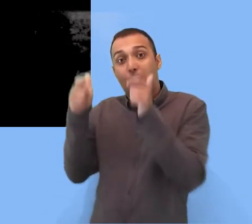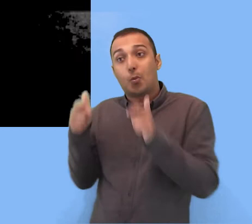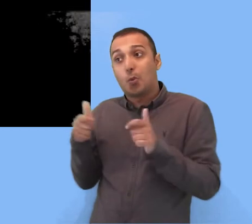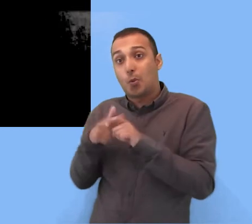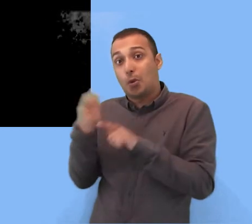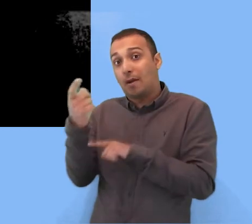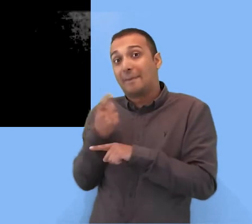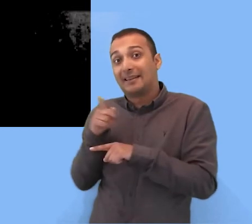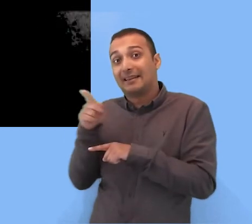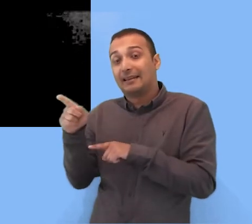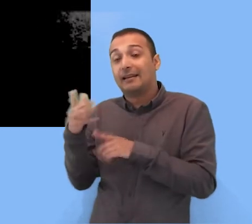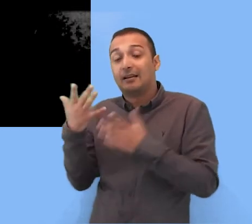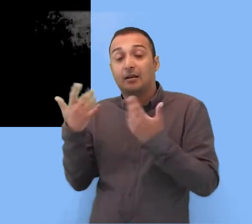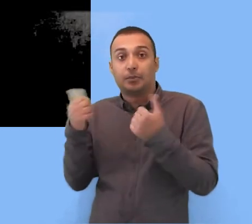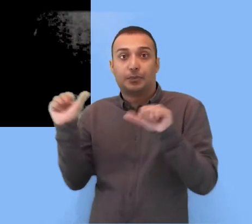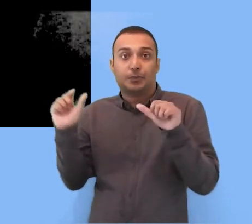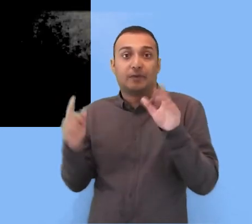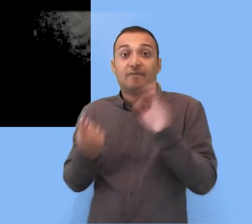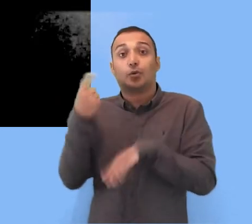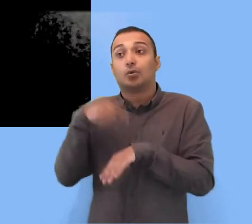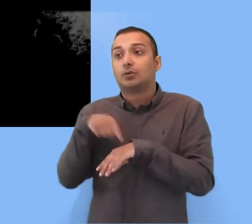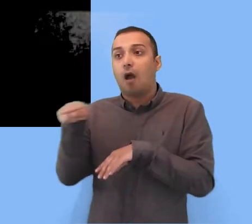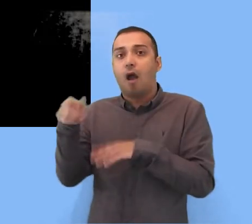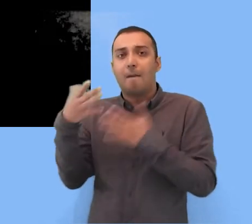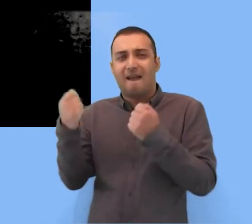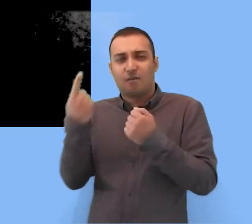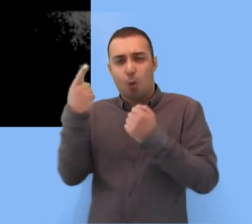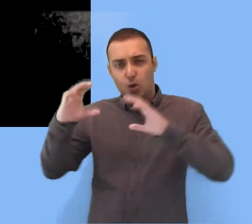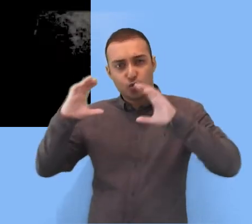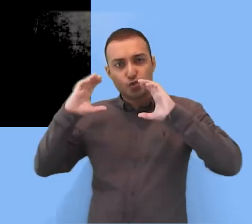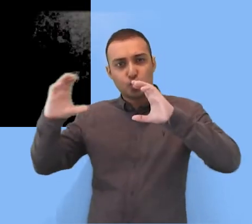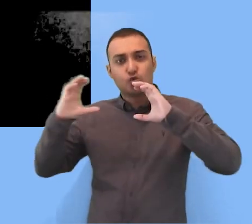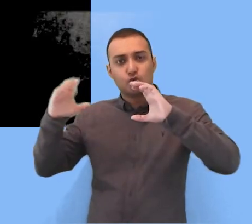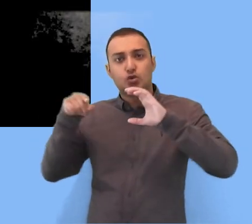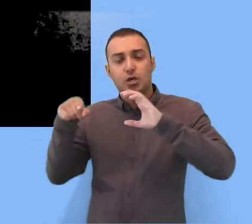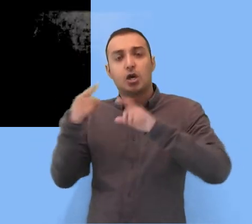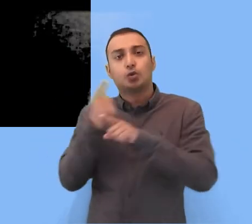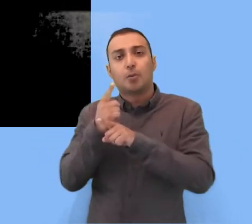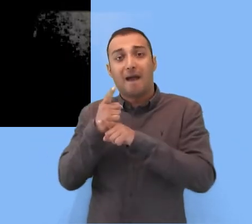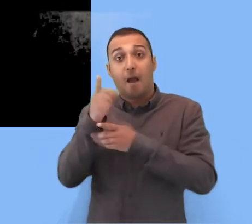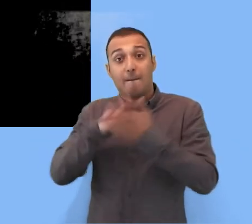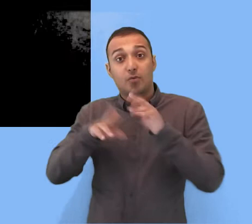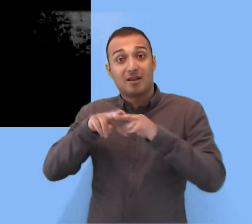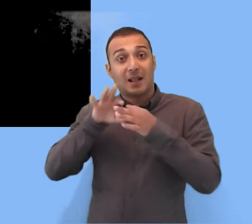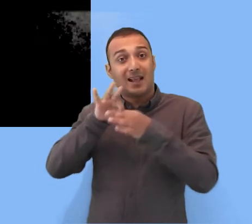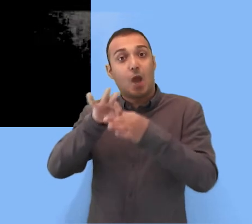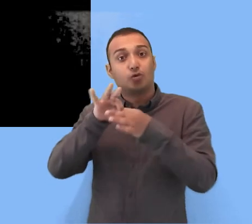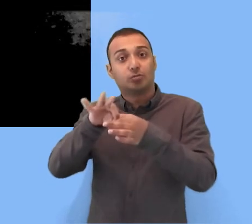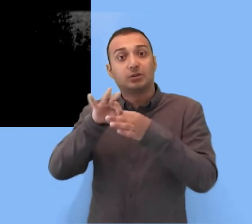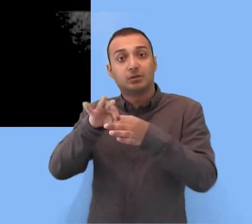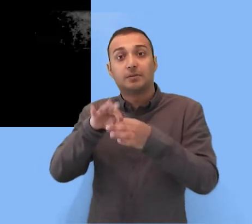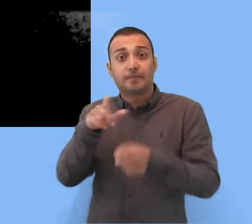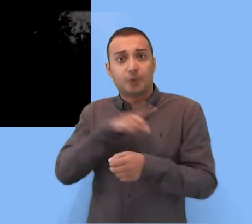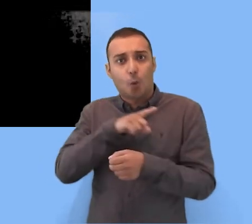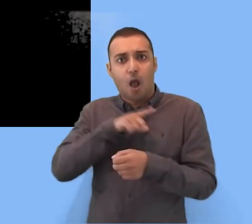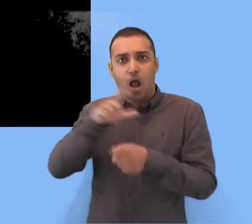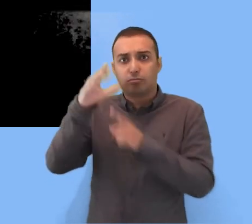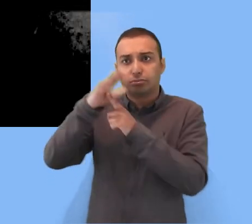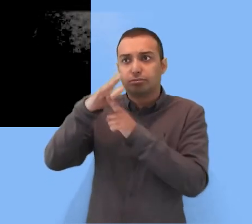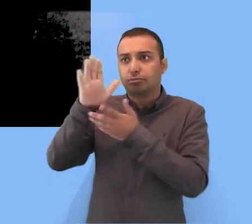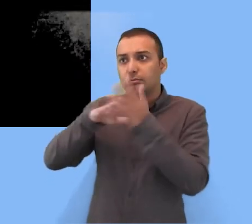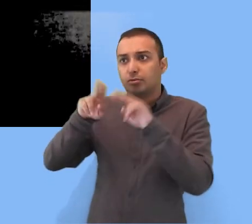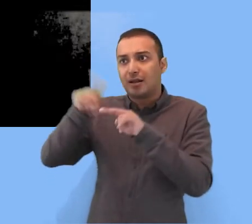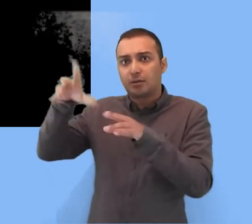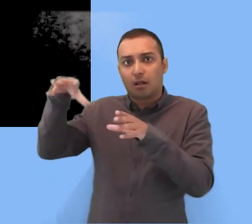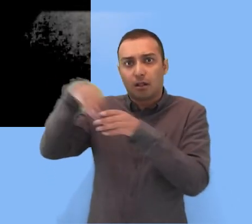time, it's got a really sort of meaty section there about parental engagement in children's learning. And I think, Janet,